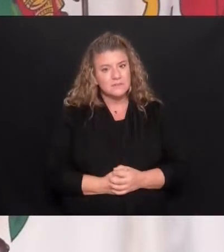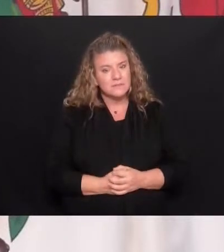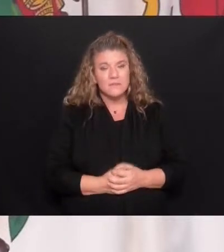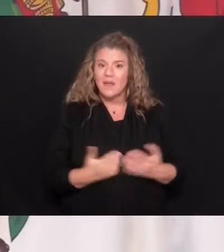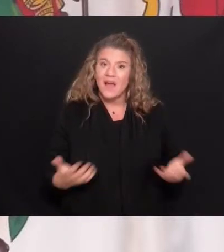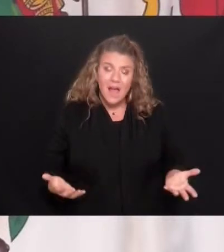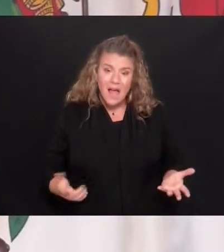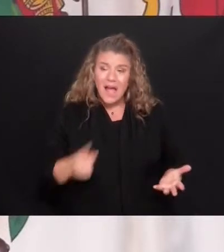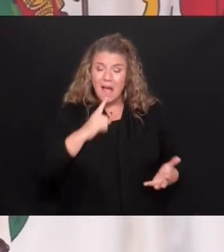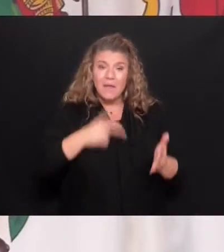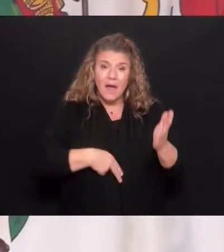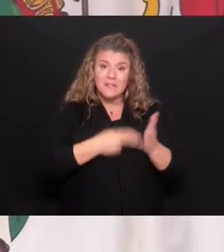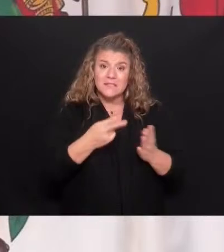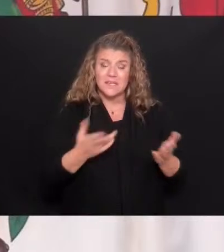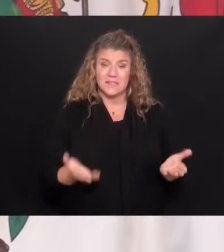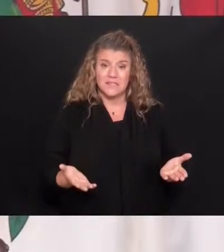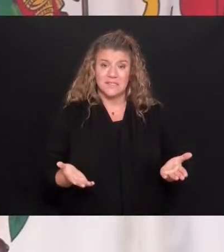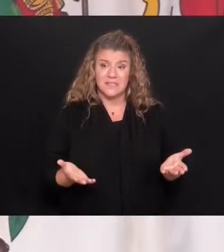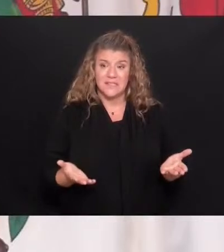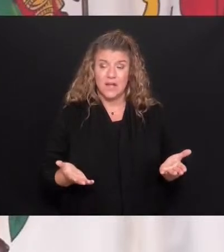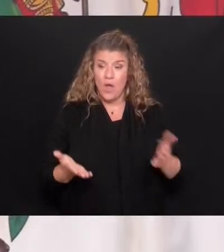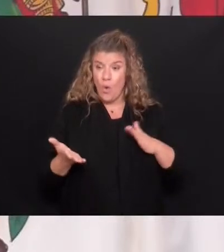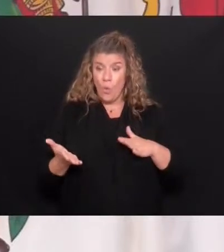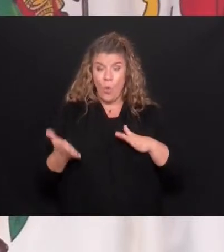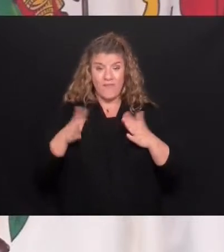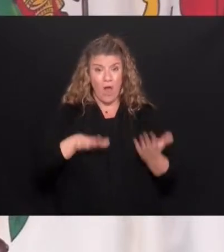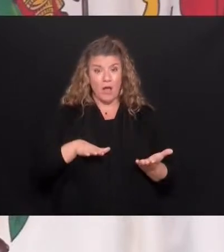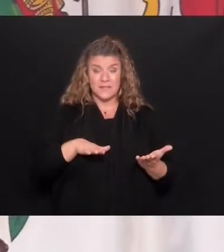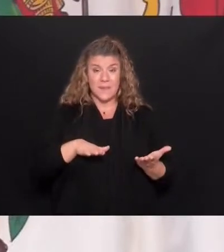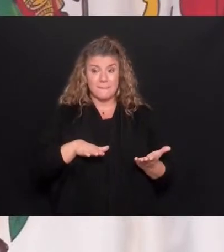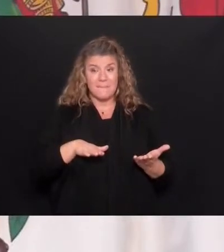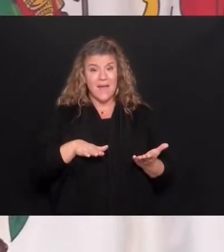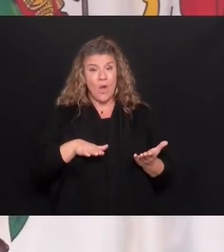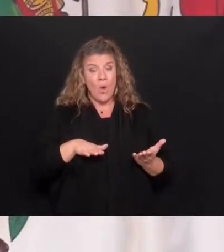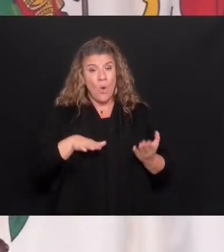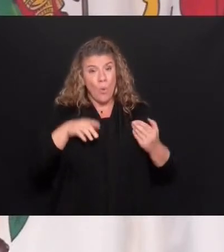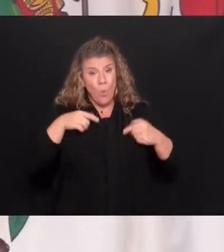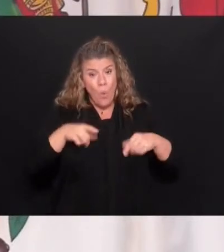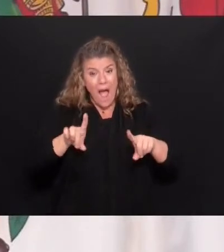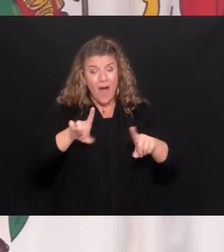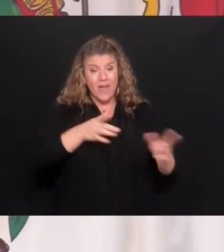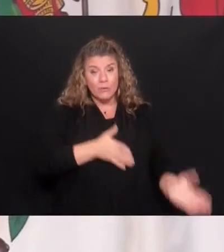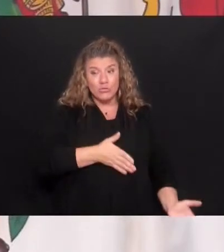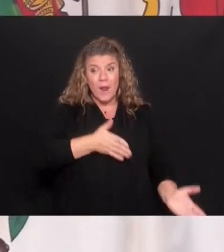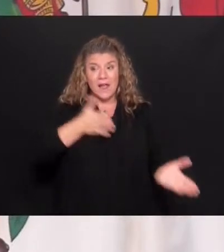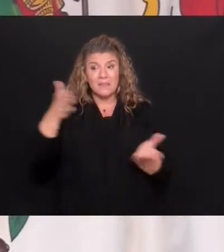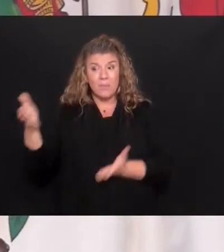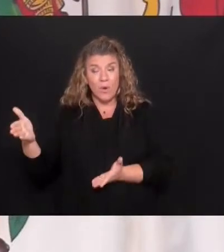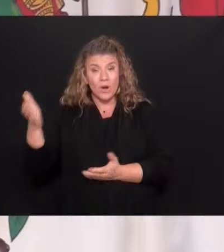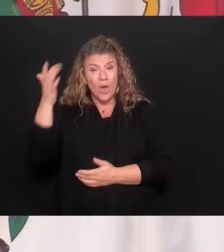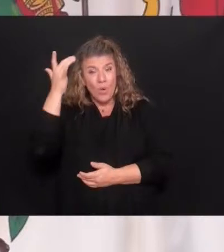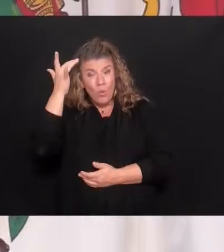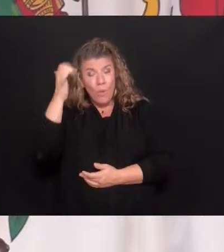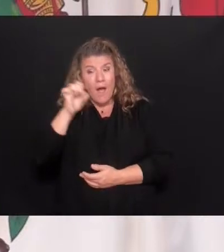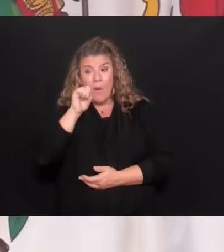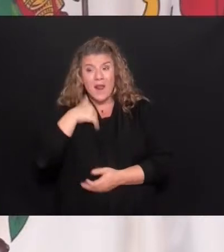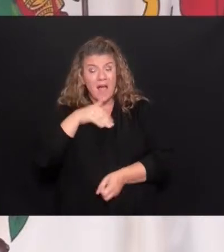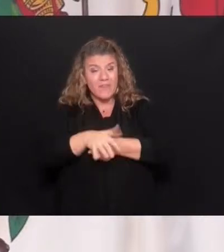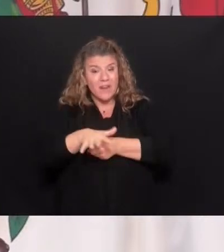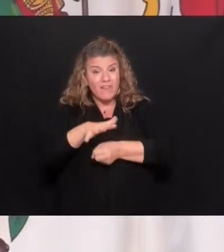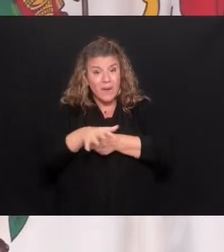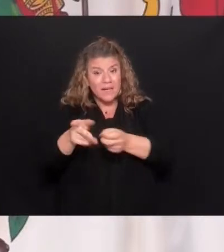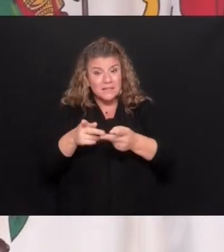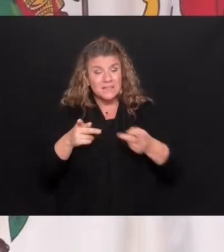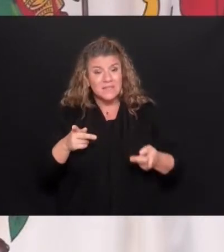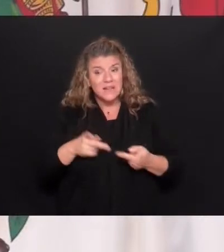for crying out loud, we've lost them as they were transported because we didn't have any hospital space